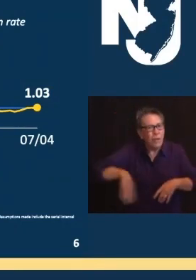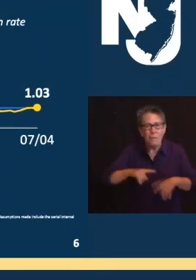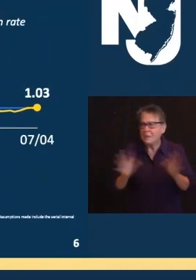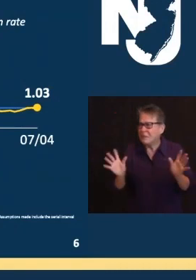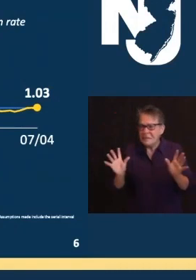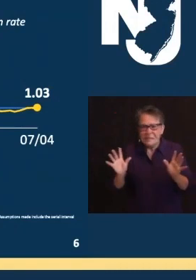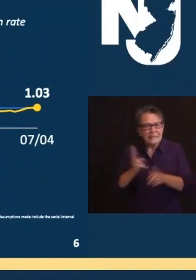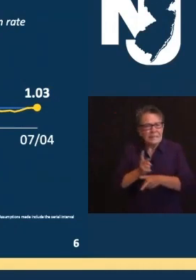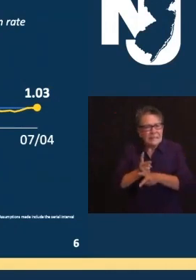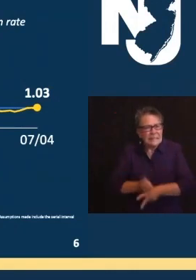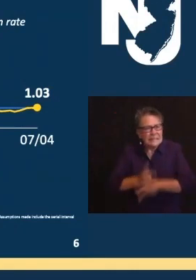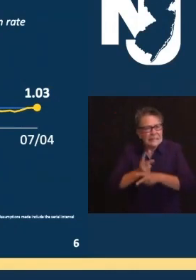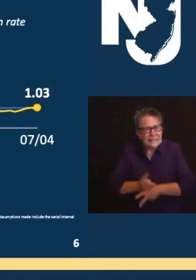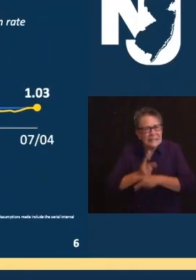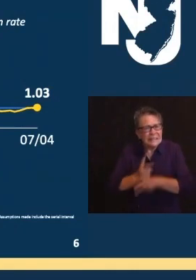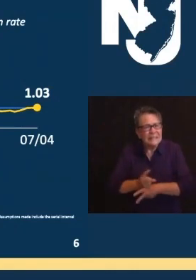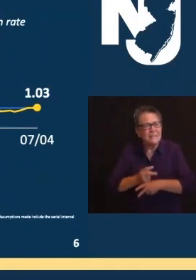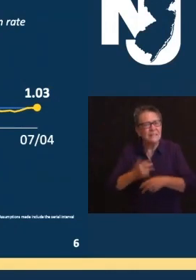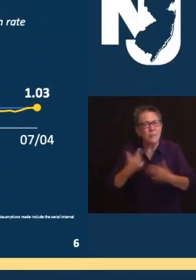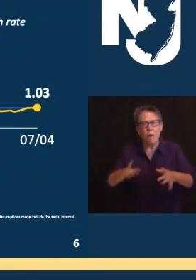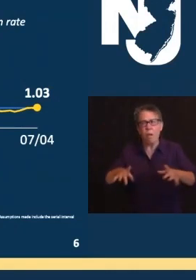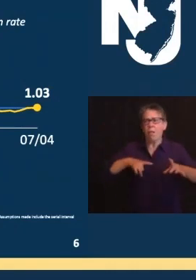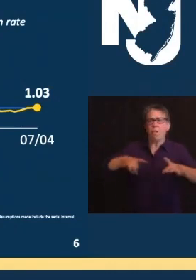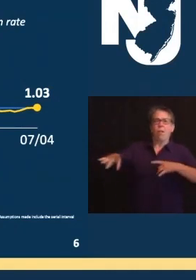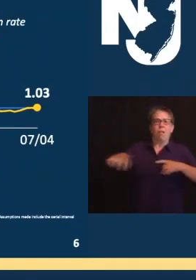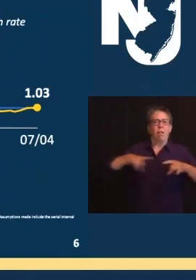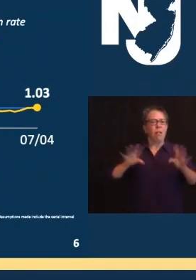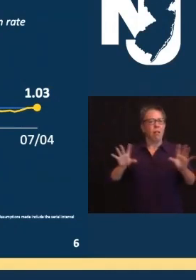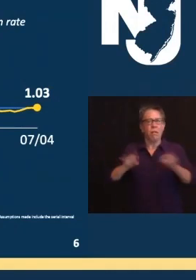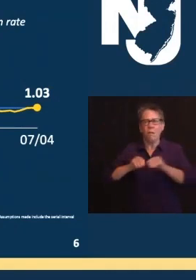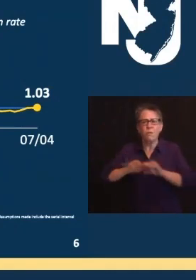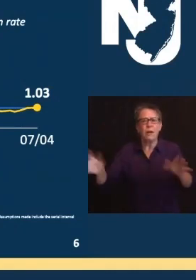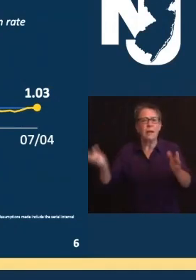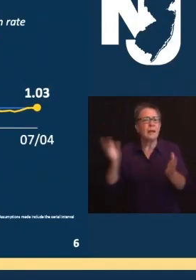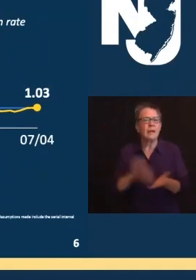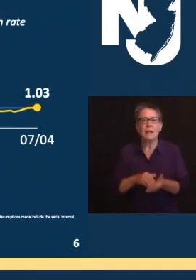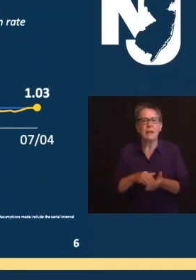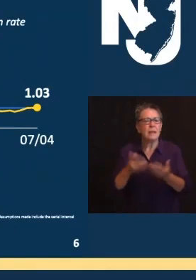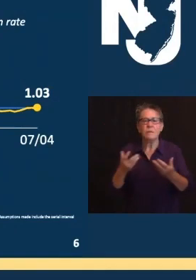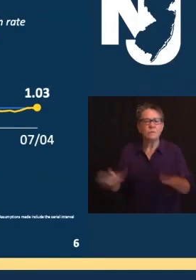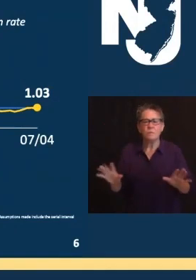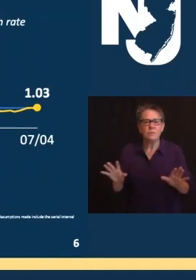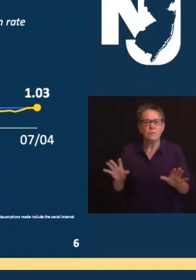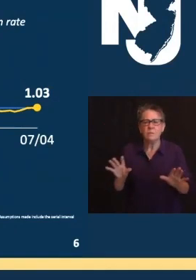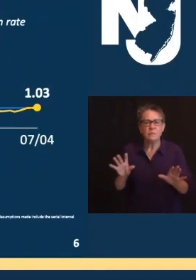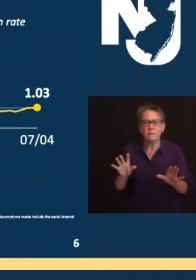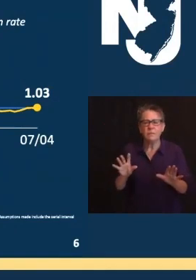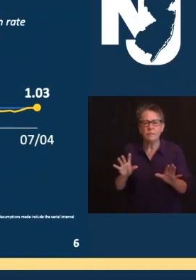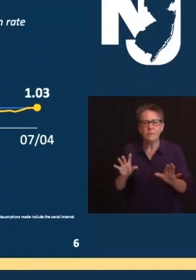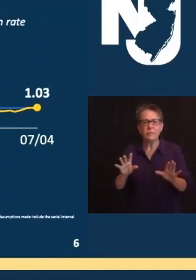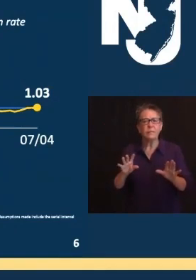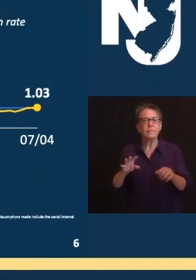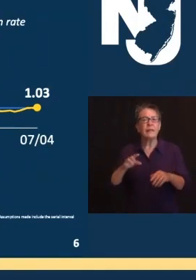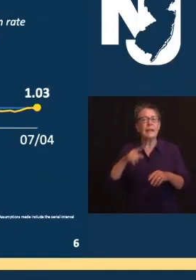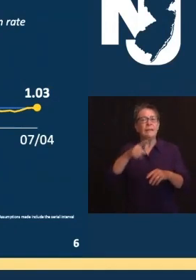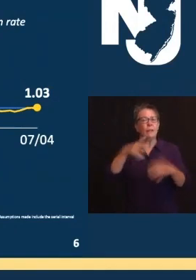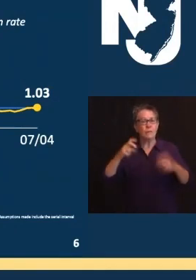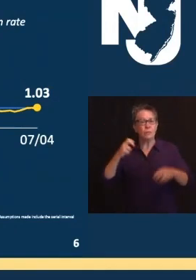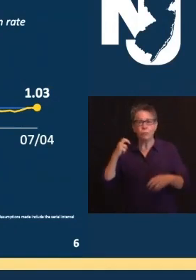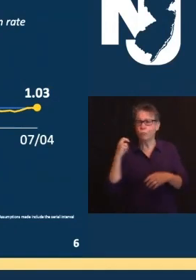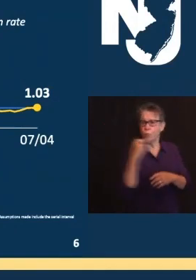face covering, self-quarantine if you've been to a coronavirus hotspot, and get tested. This is how we reverse